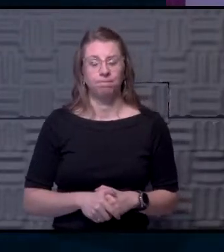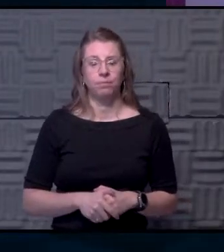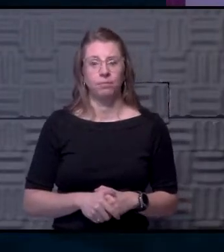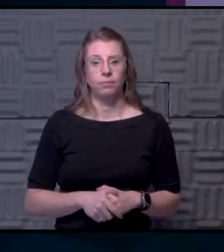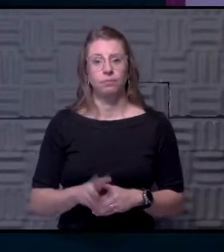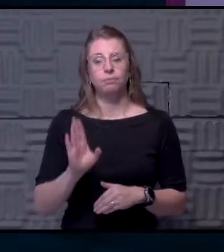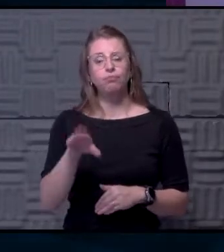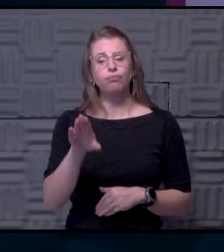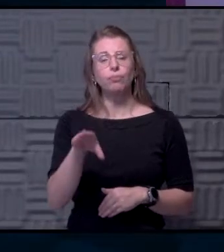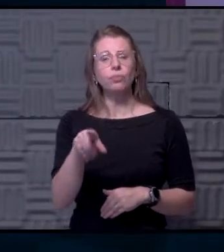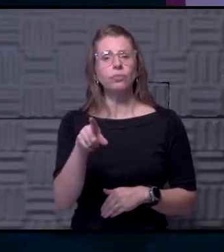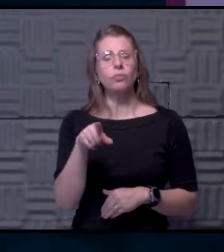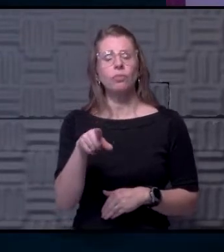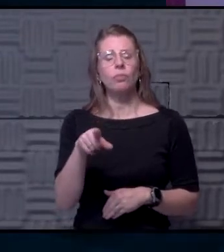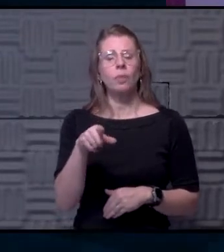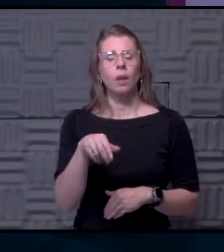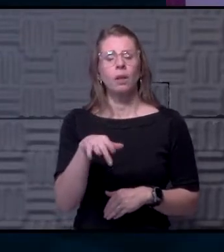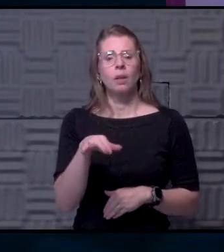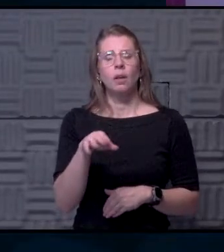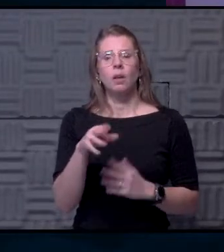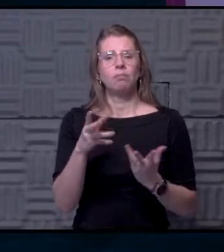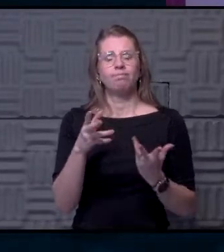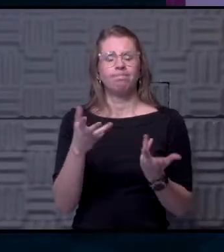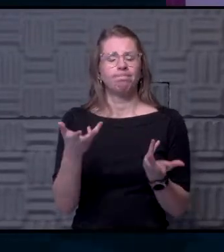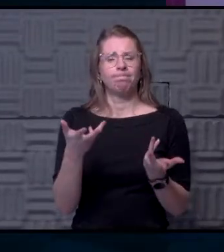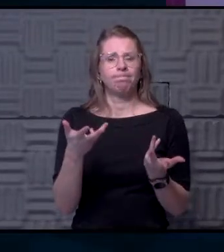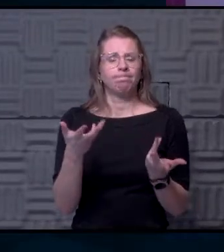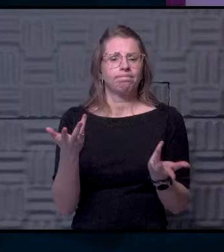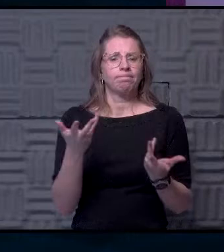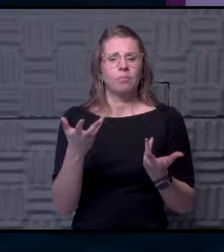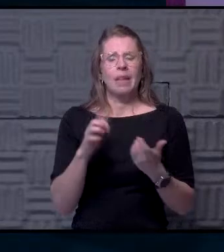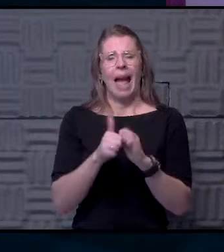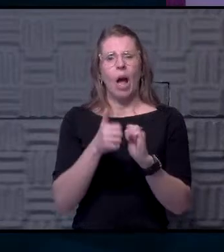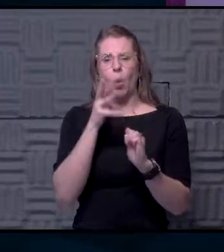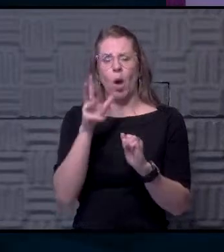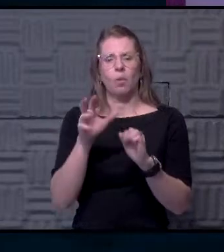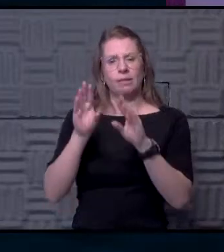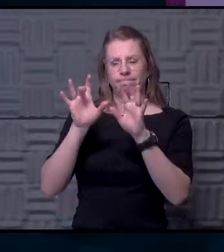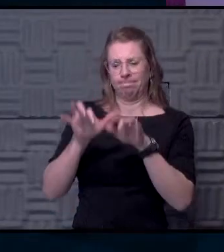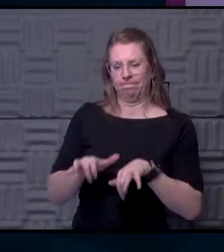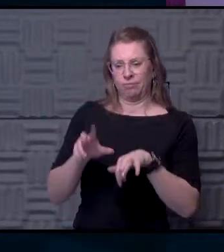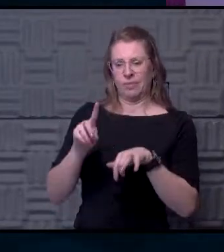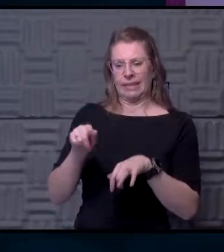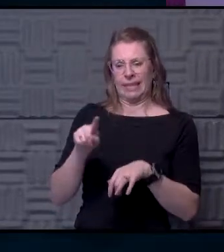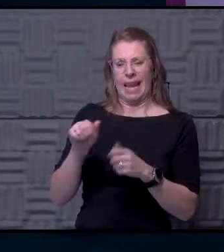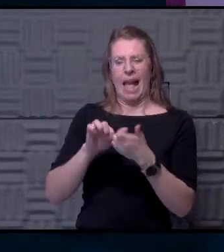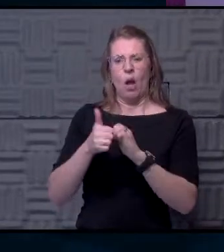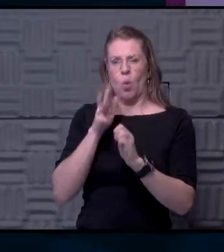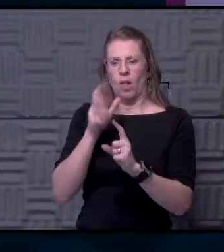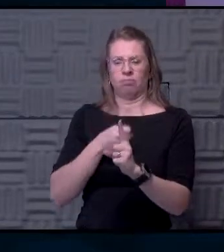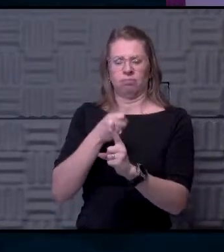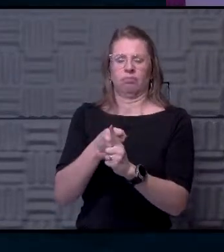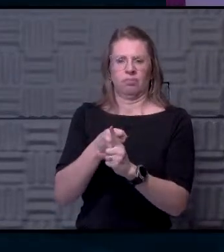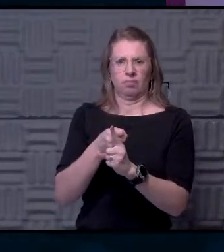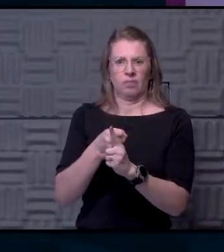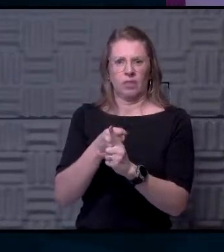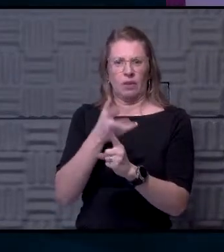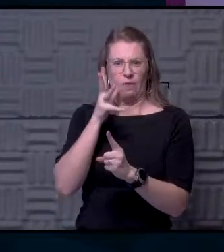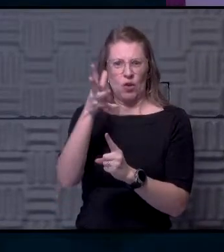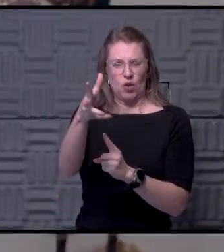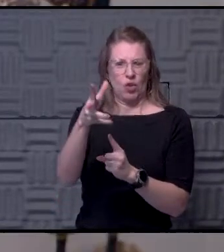Dr. Norman, so what's at stake about this? How will we put in the data? How could that impact our future vaccine